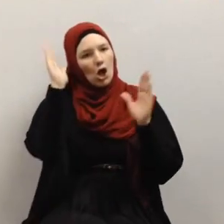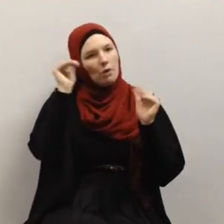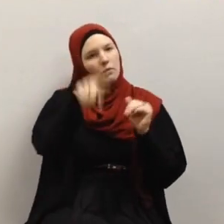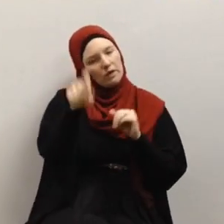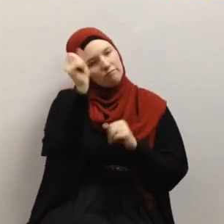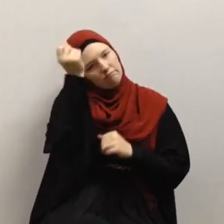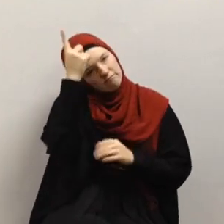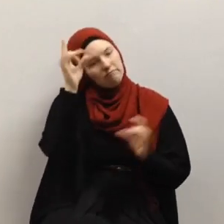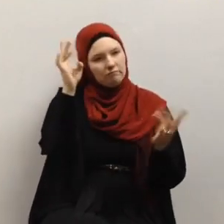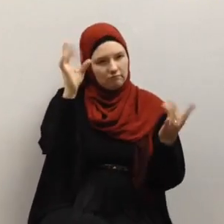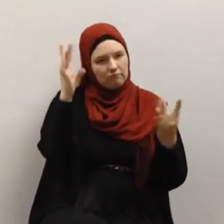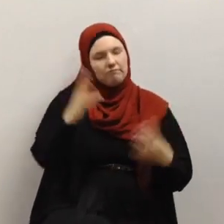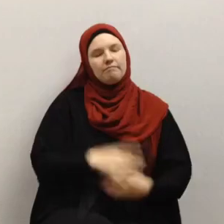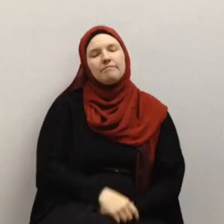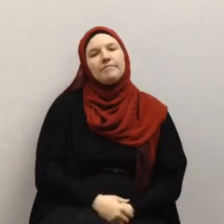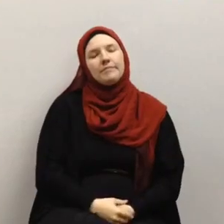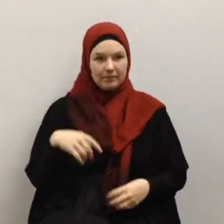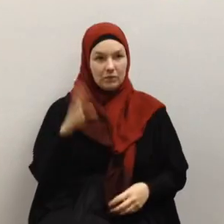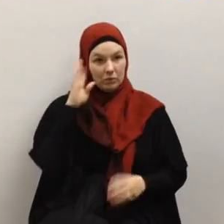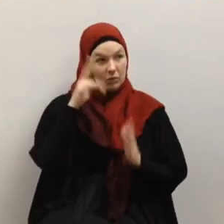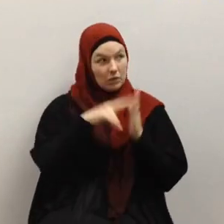follow, inshallah.